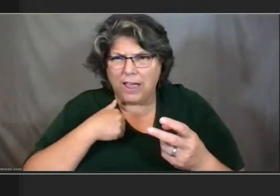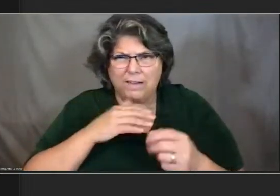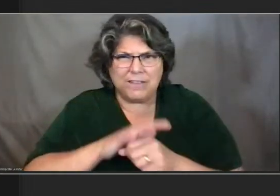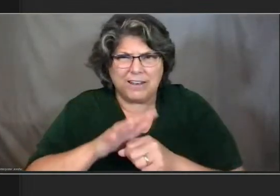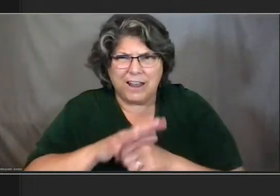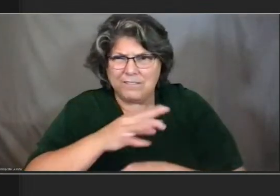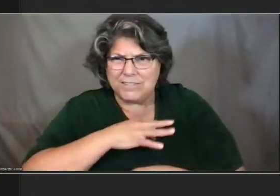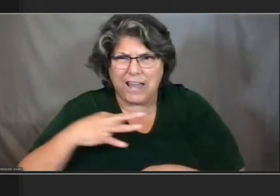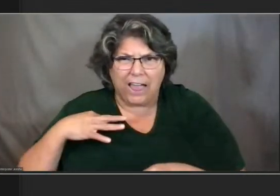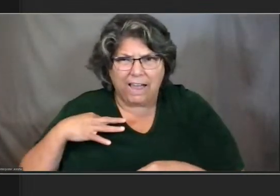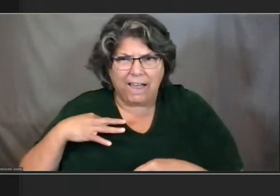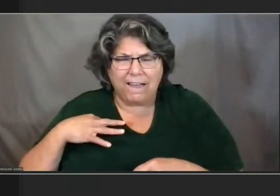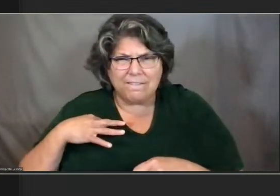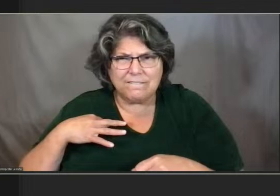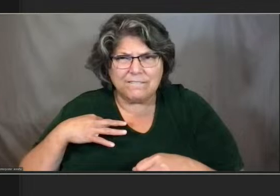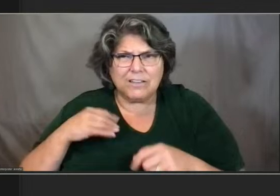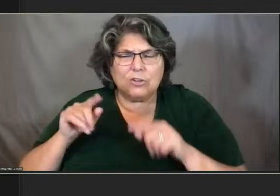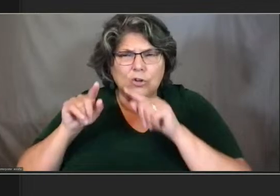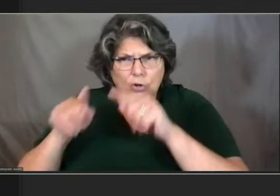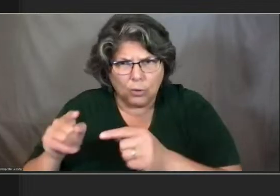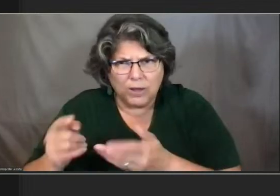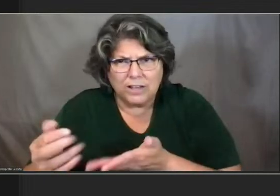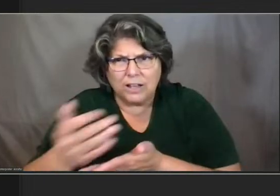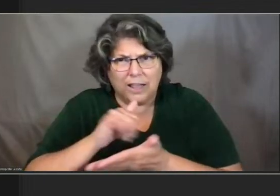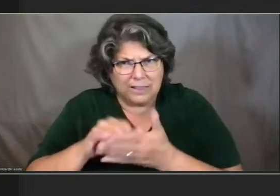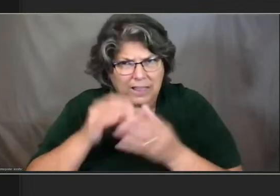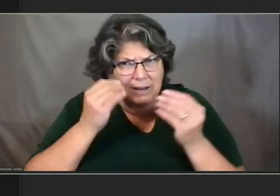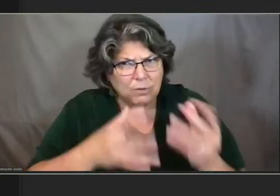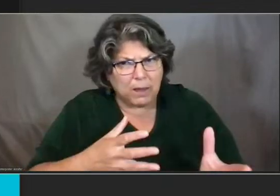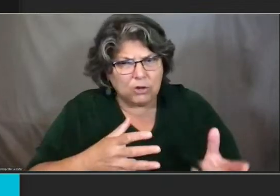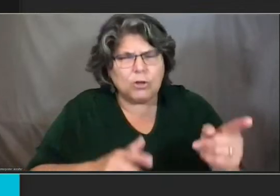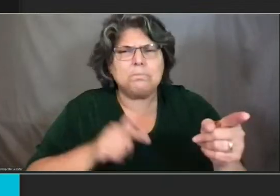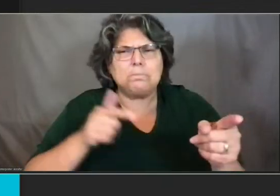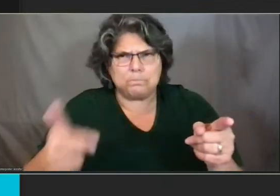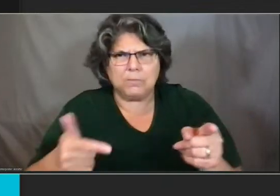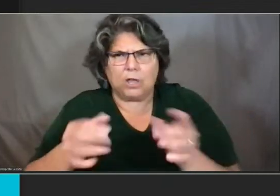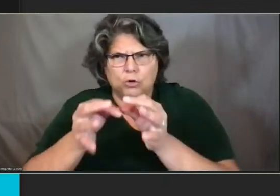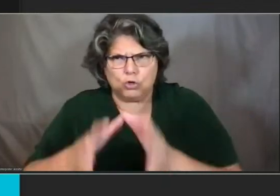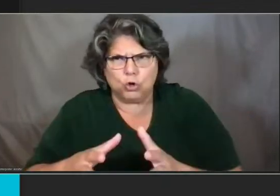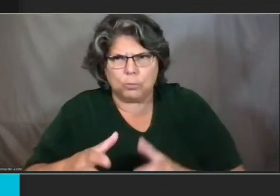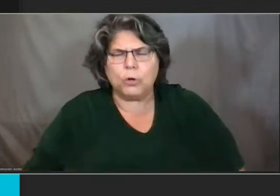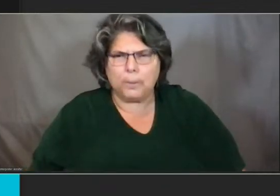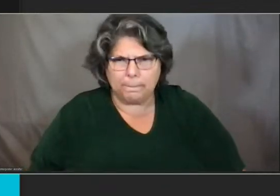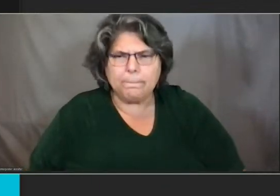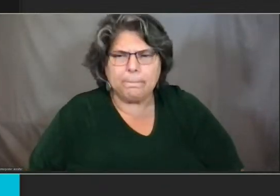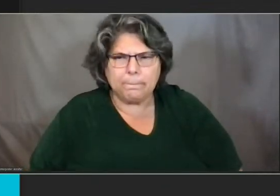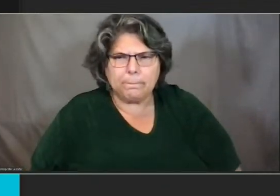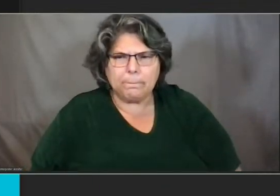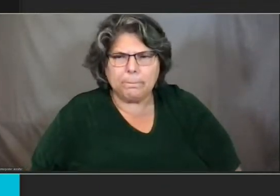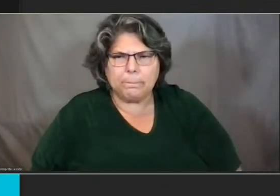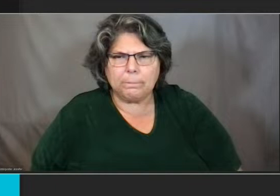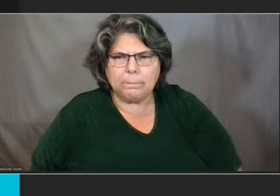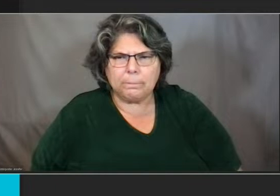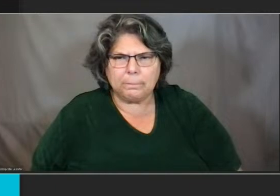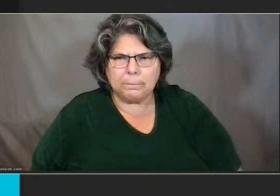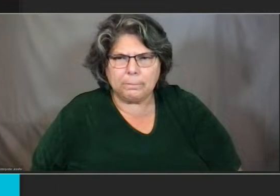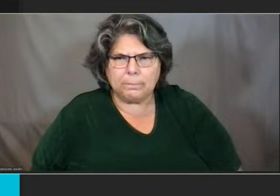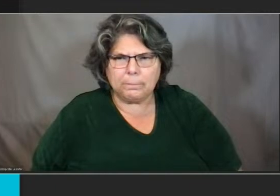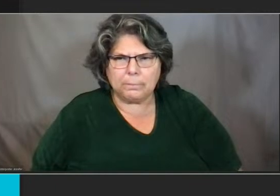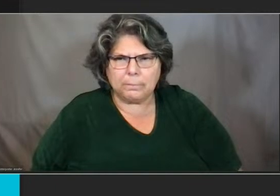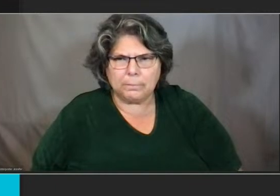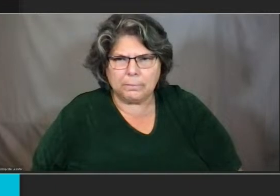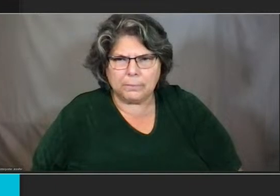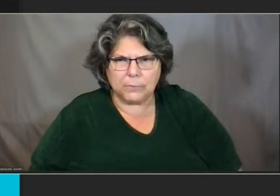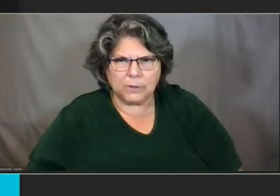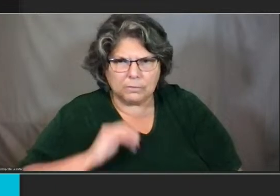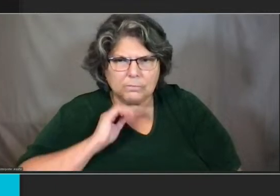staff to actually go out and get that information? Yeah, thank you. That's a really helpful question, because it gives us the opportunity to clarify